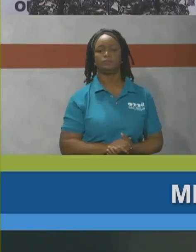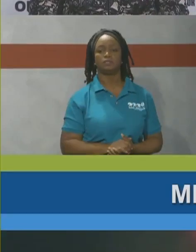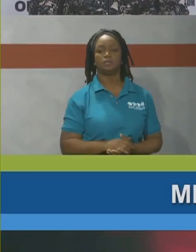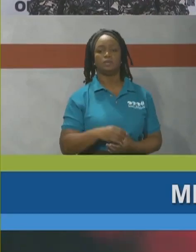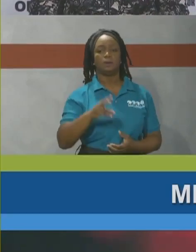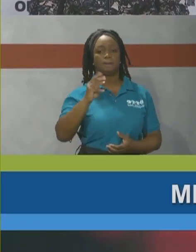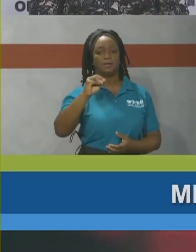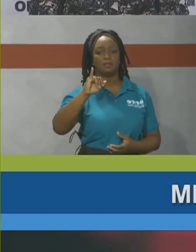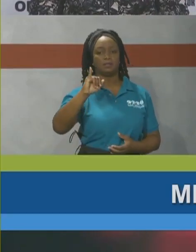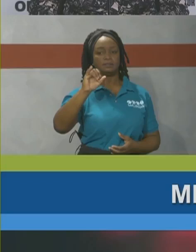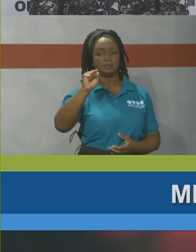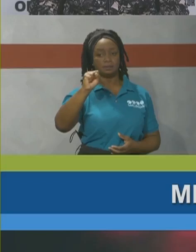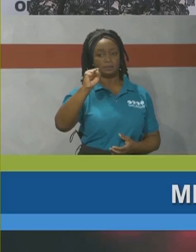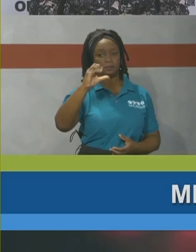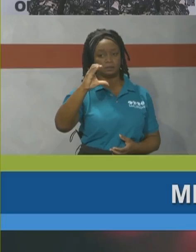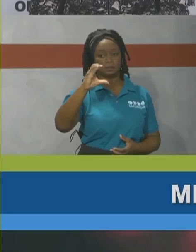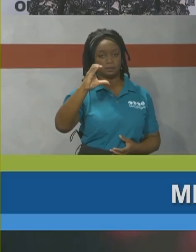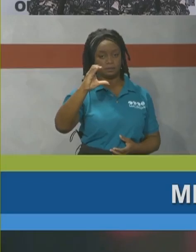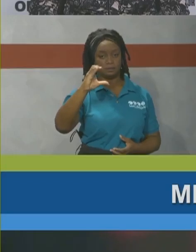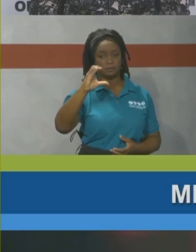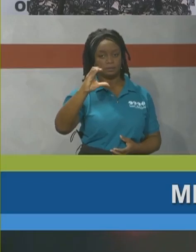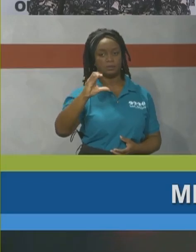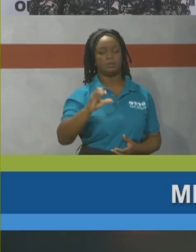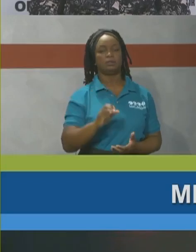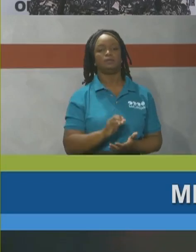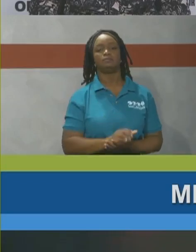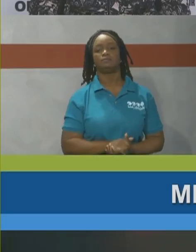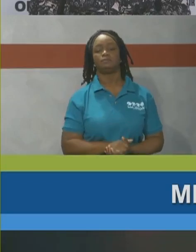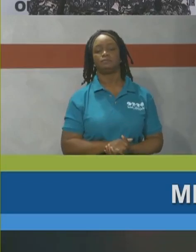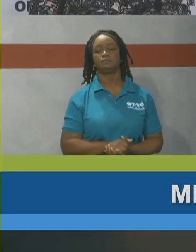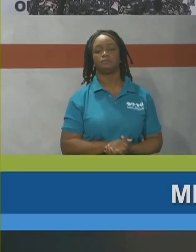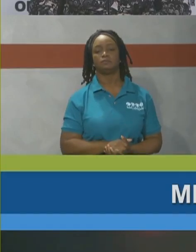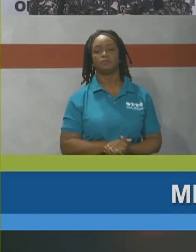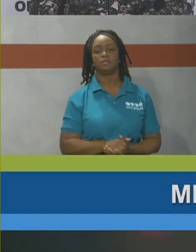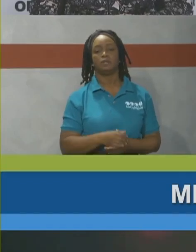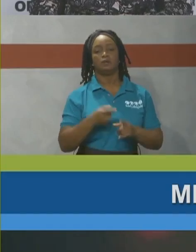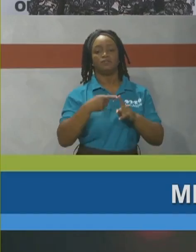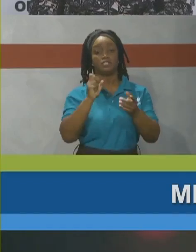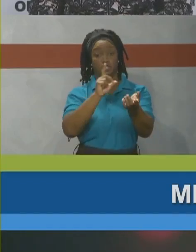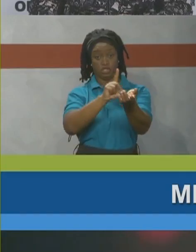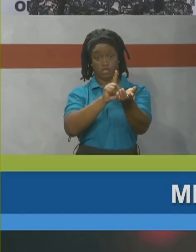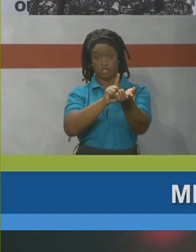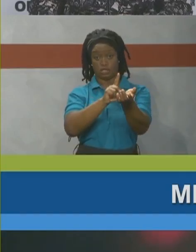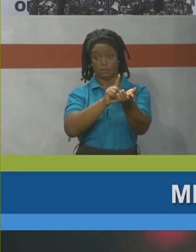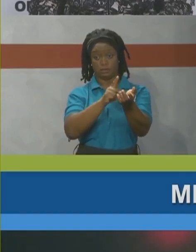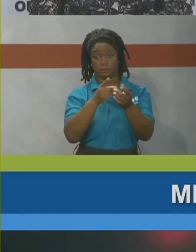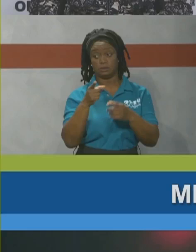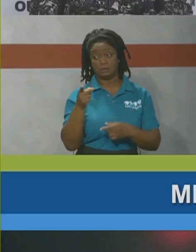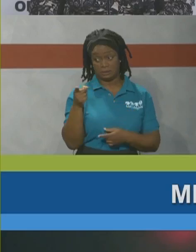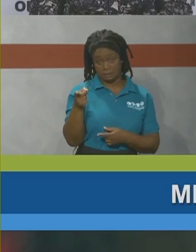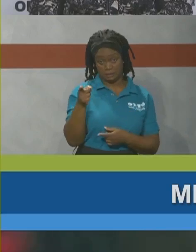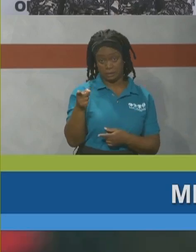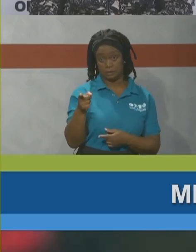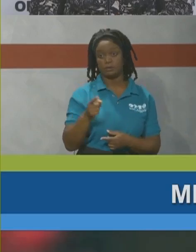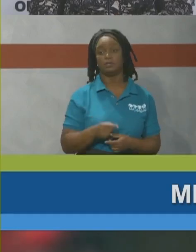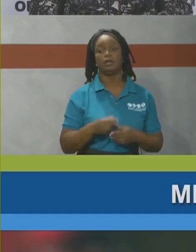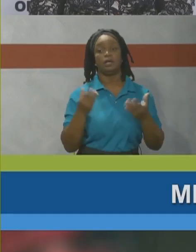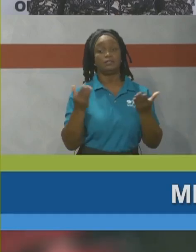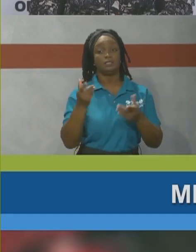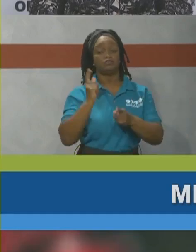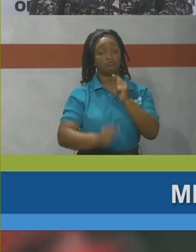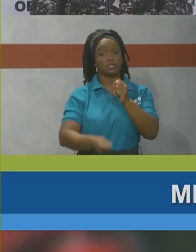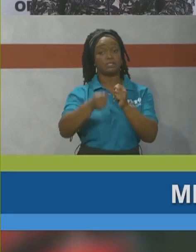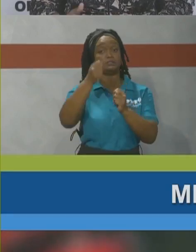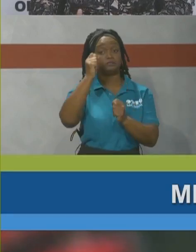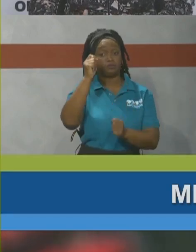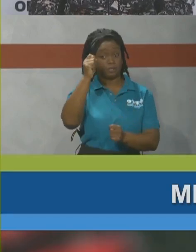updates, again, we're looking at the update from Dr. Ronan Ramrup, who is our pediatric cardiologist in Trinidad, our main one,